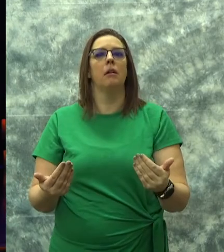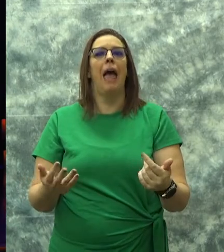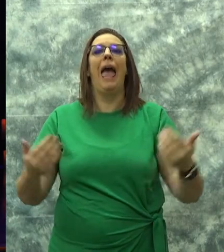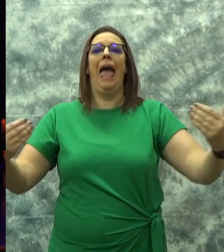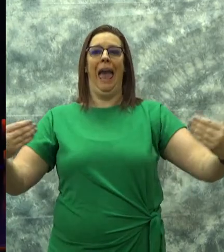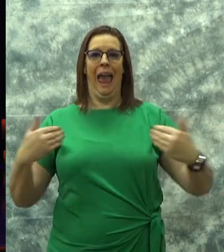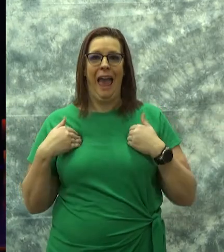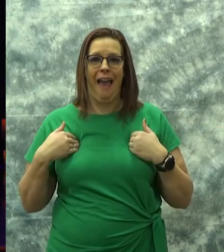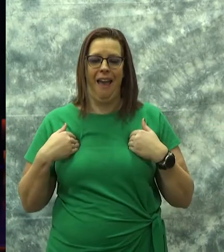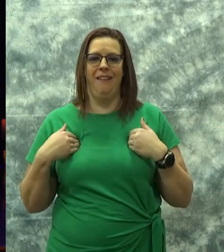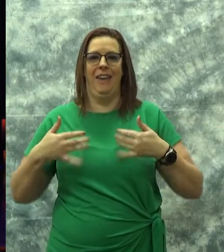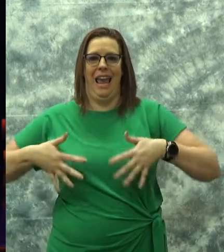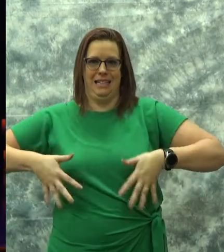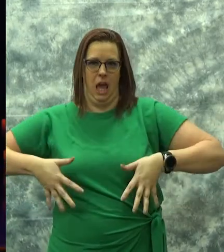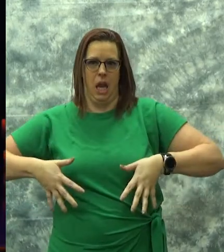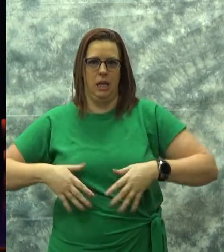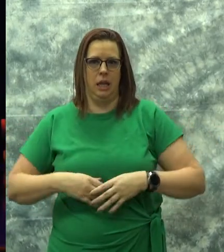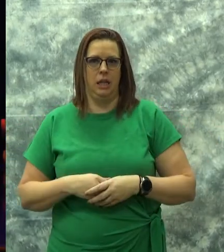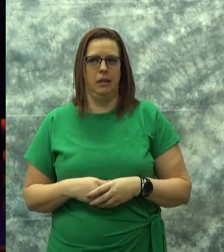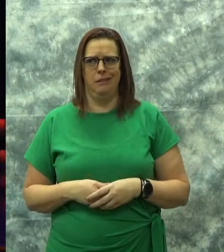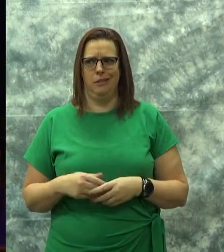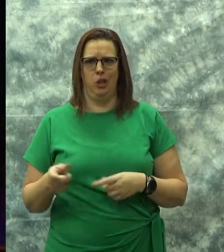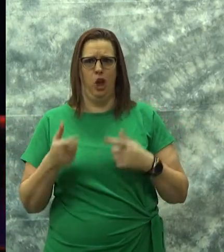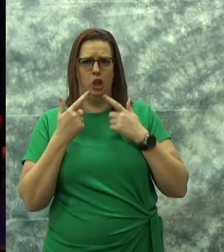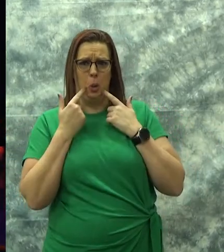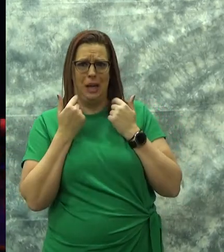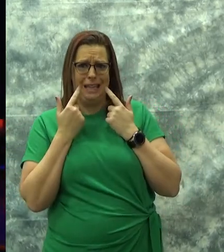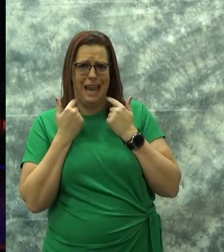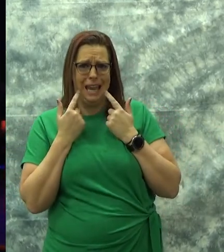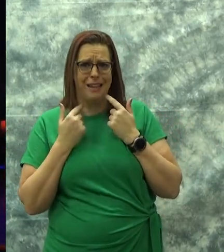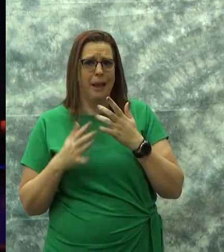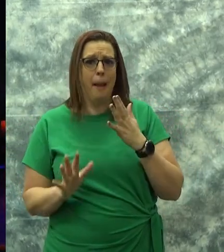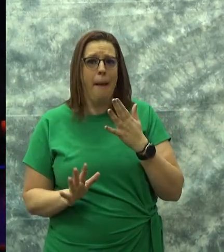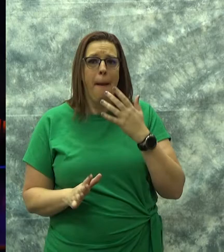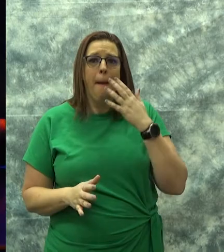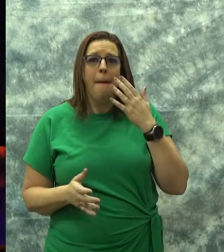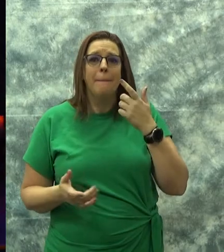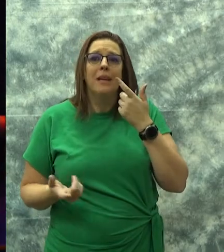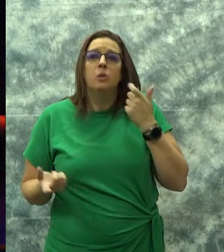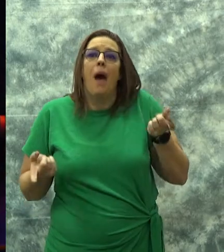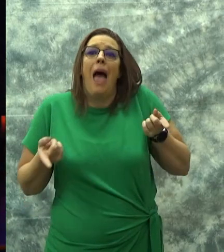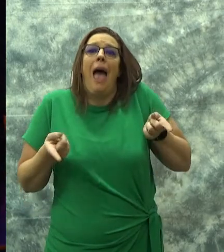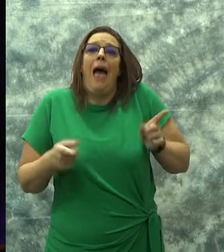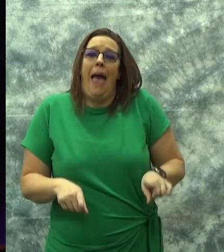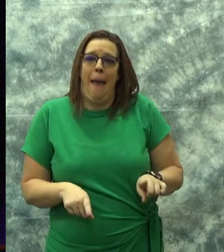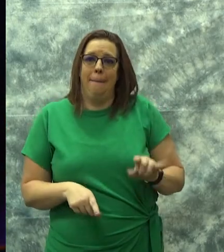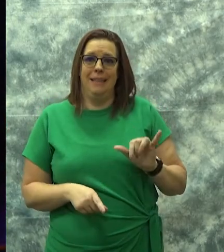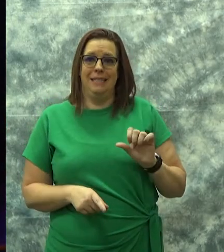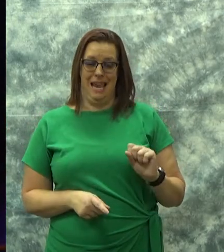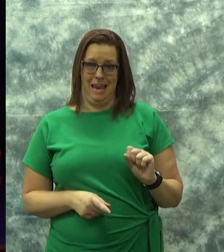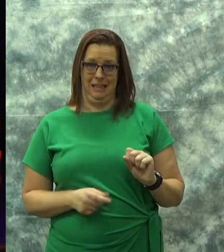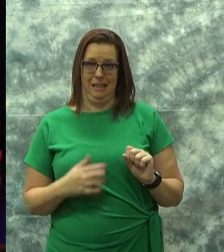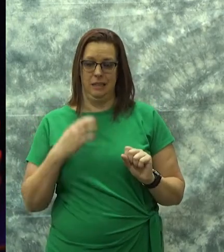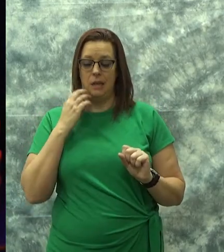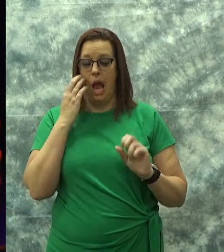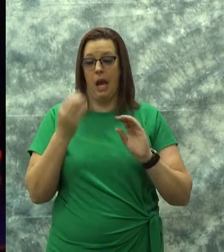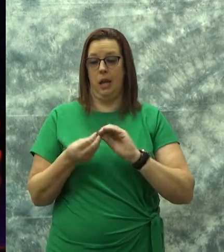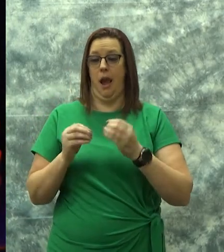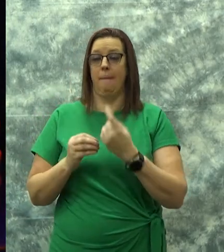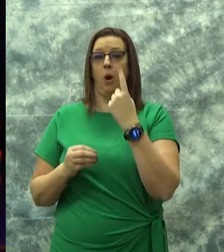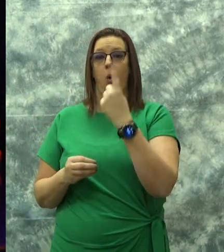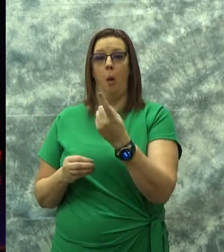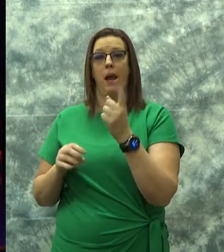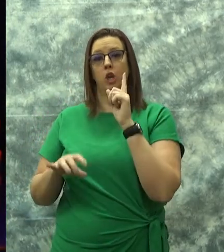it. And you're giggling, some of you are giggling, because here's what happens in that process. Here's why I always love that process.